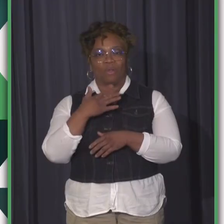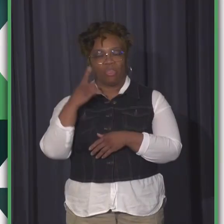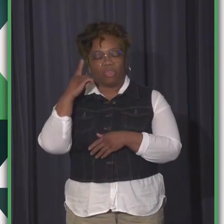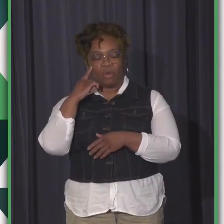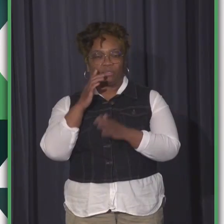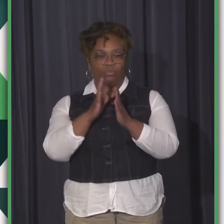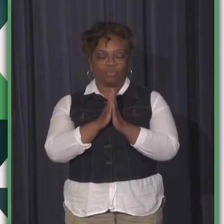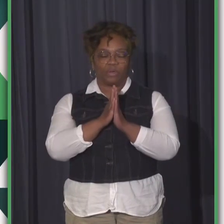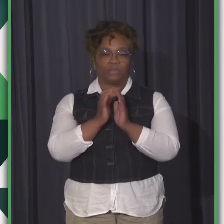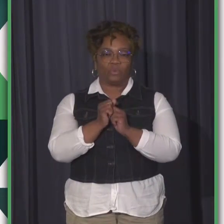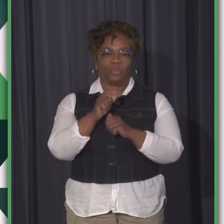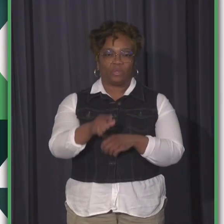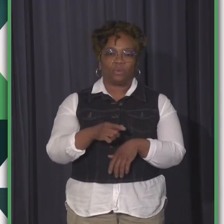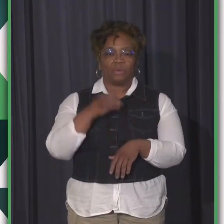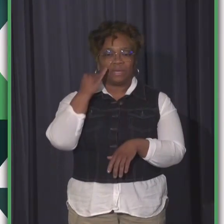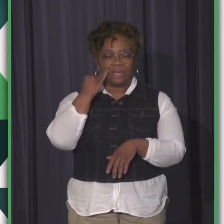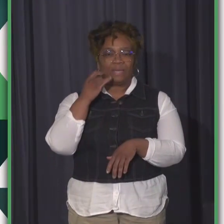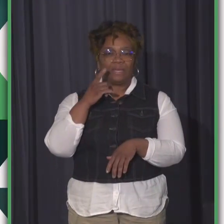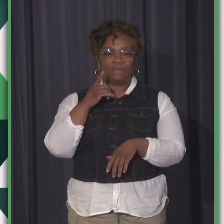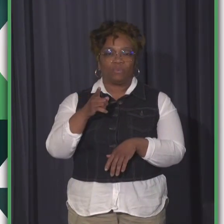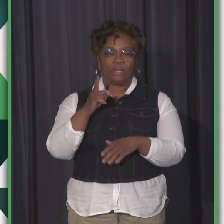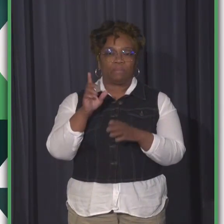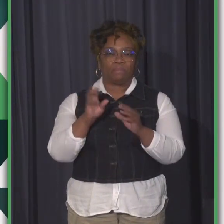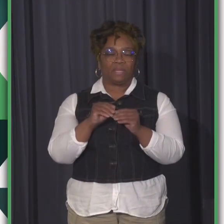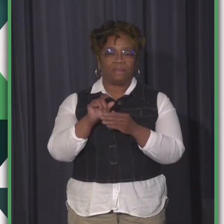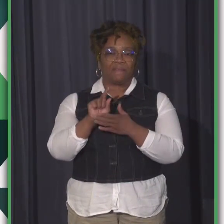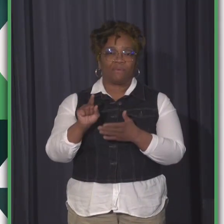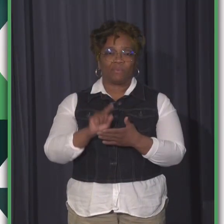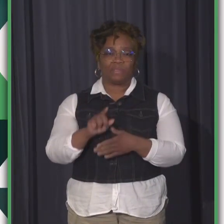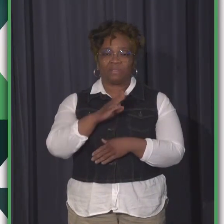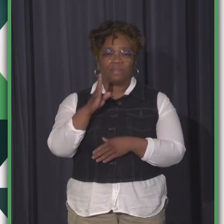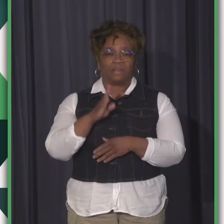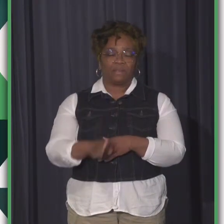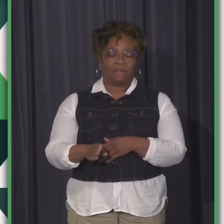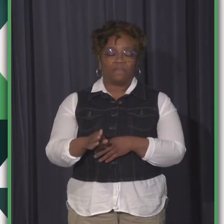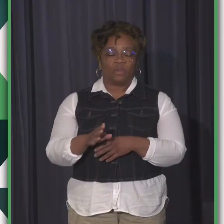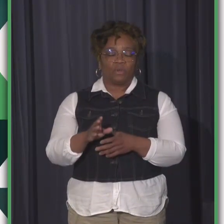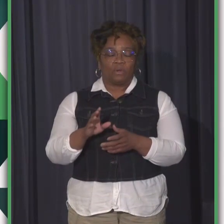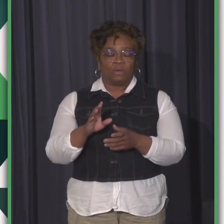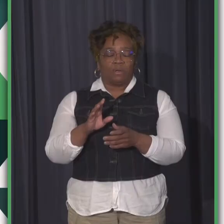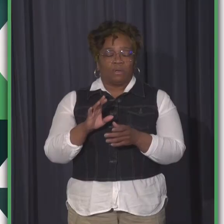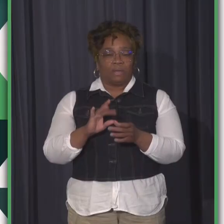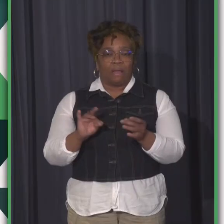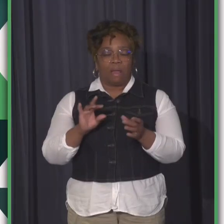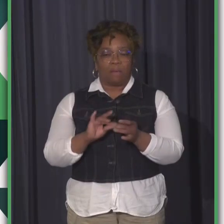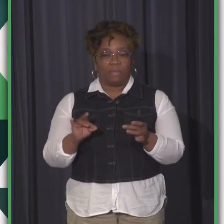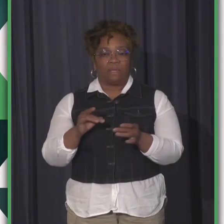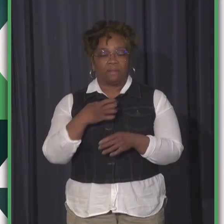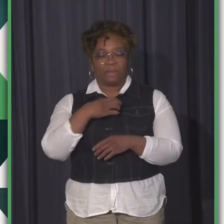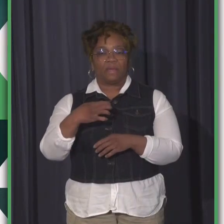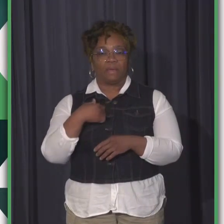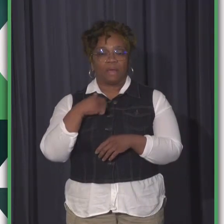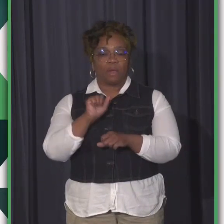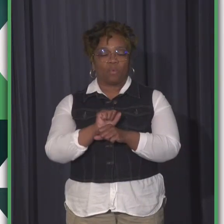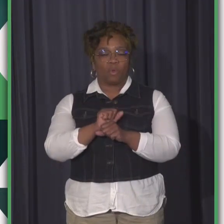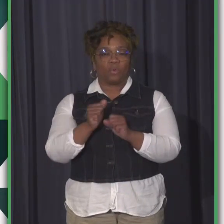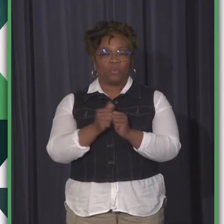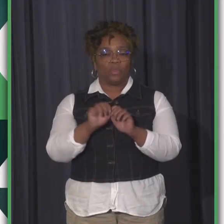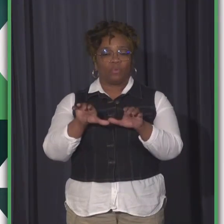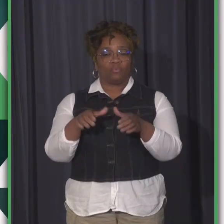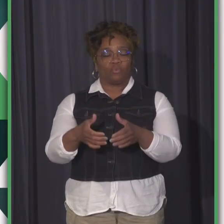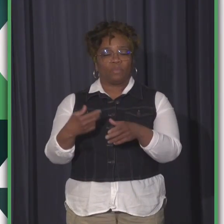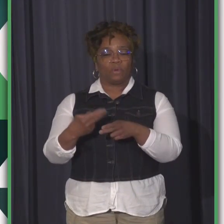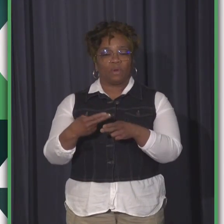meet every week, she wouldn't have never been able to make her comment and come and give her grievances. My thing is, I work with a group called Mothers Keeping Boots on the Ground,